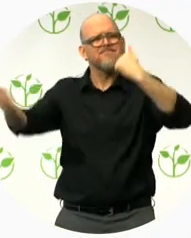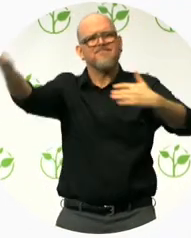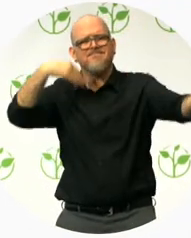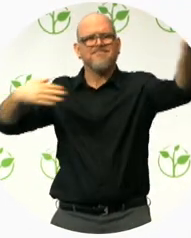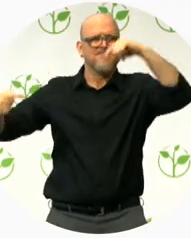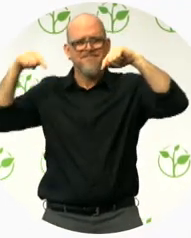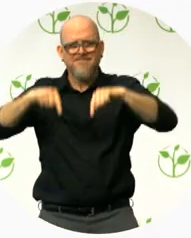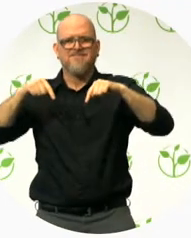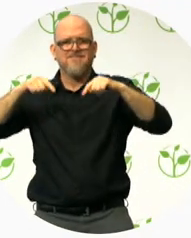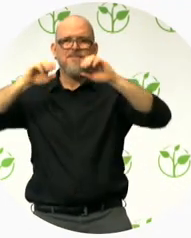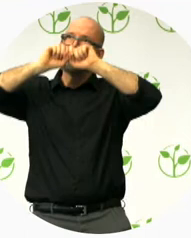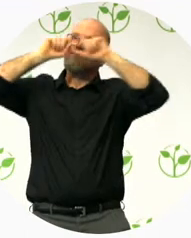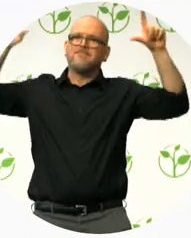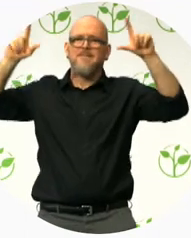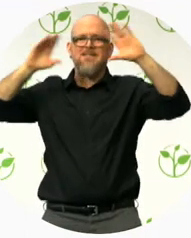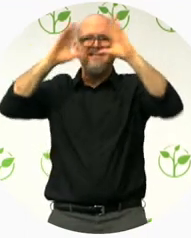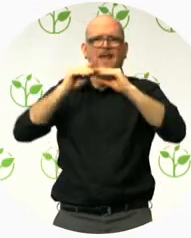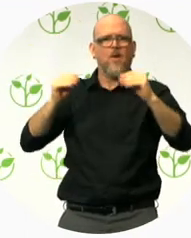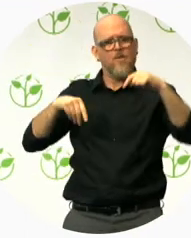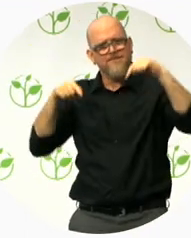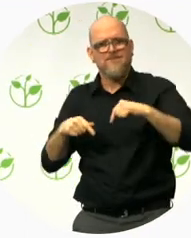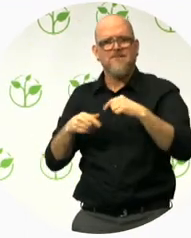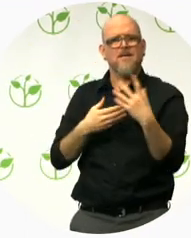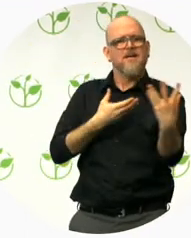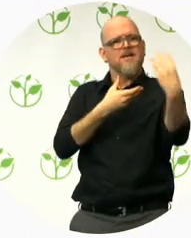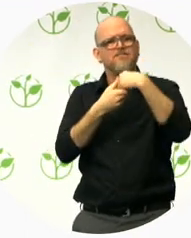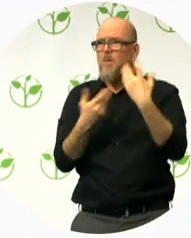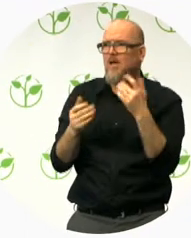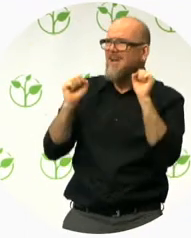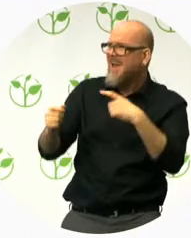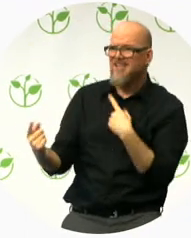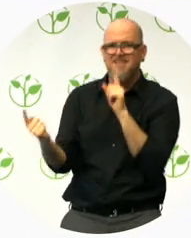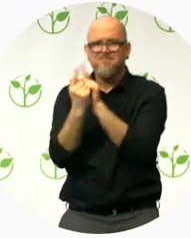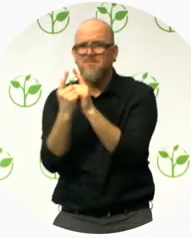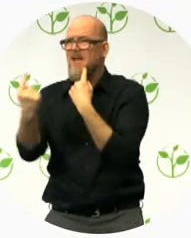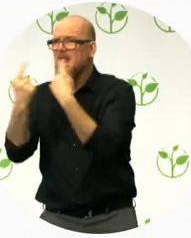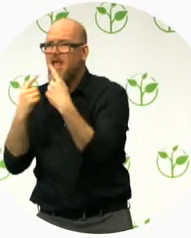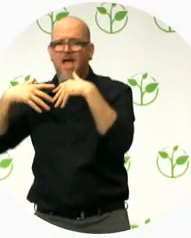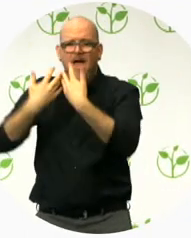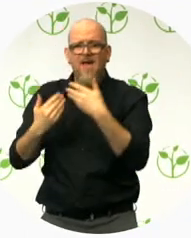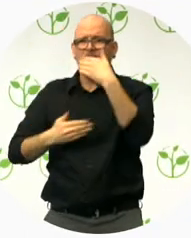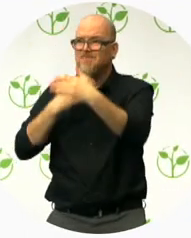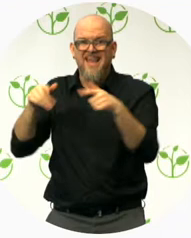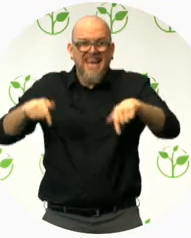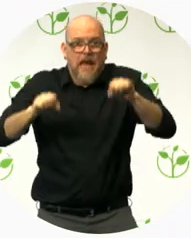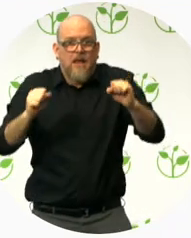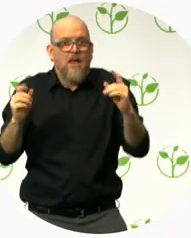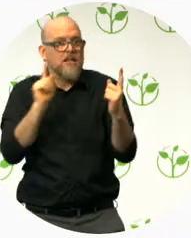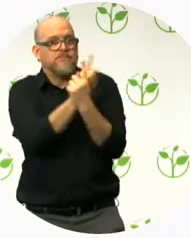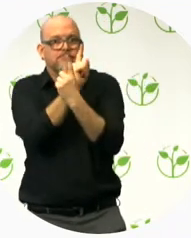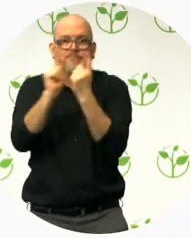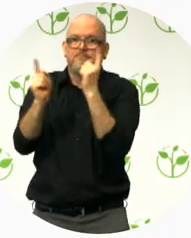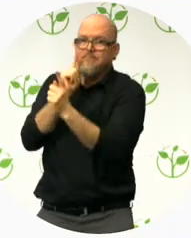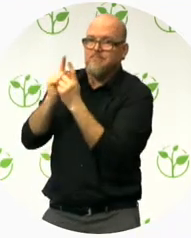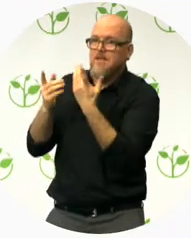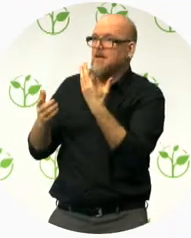Zero Project and to have a dialogue with all representatives here of civil societies, enterprises,